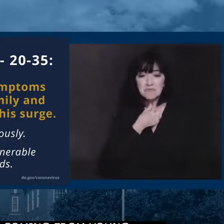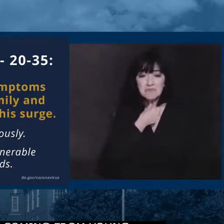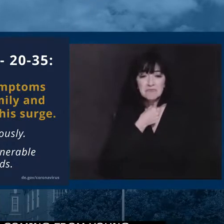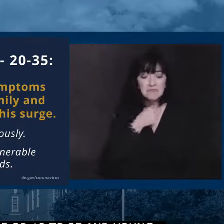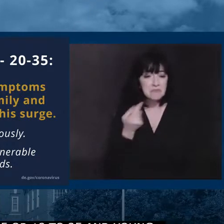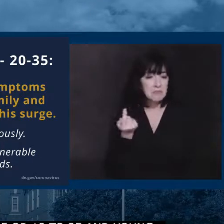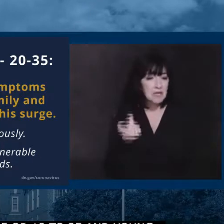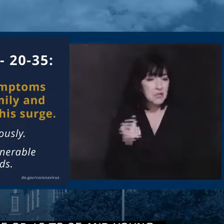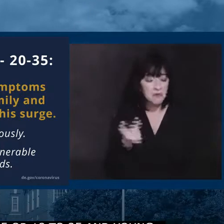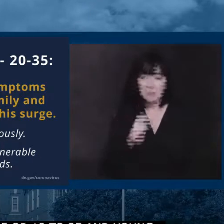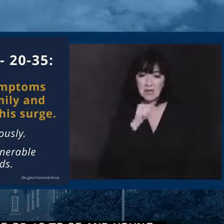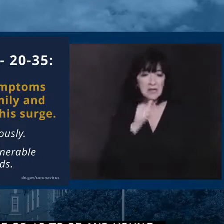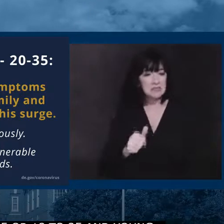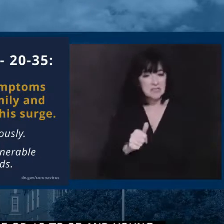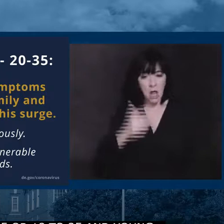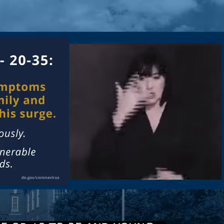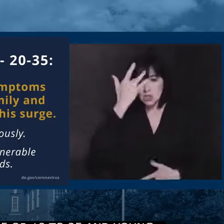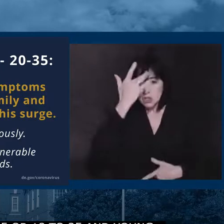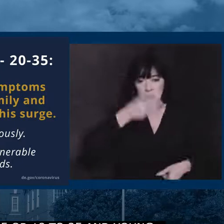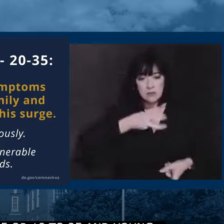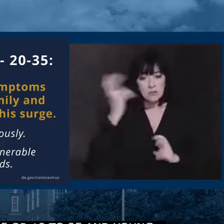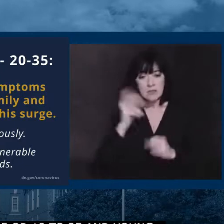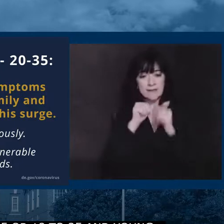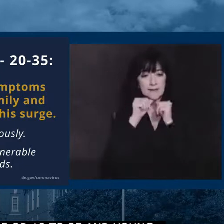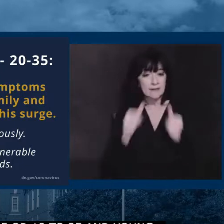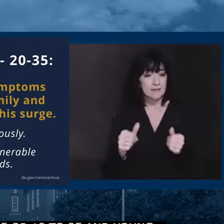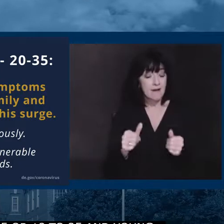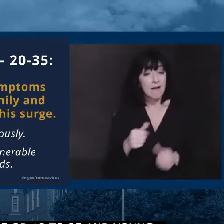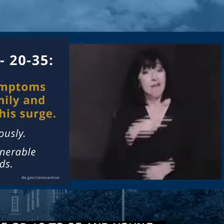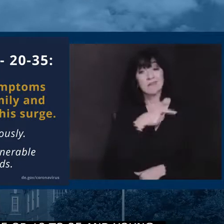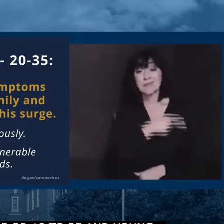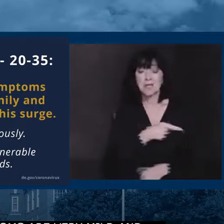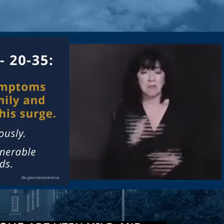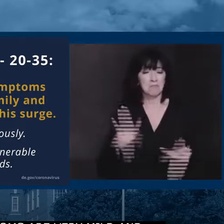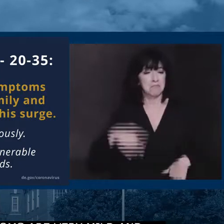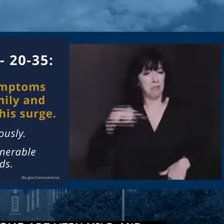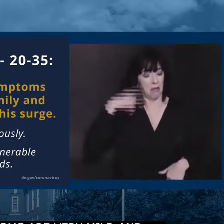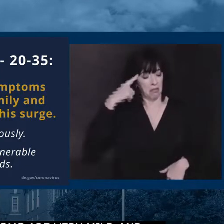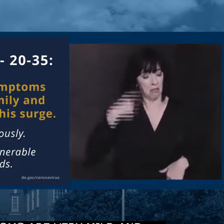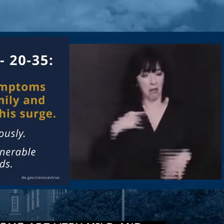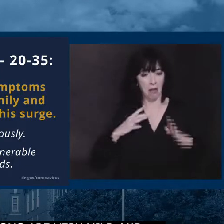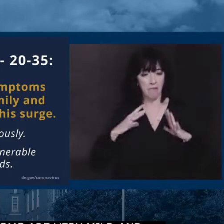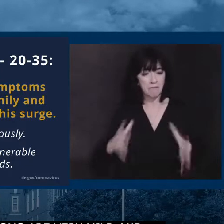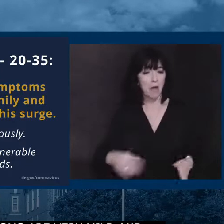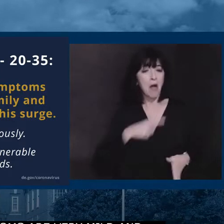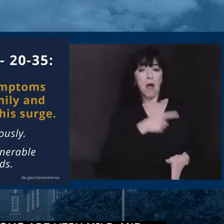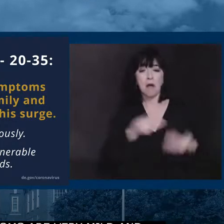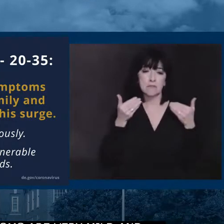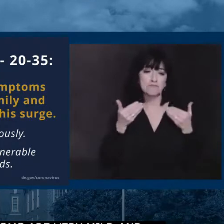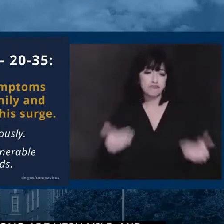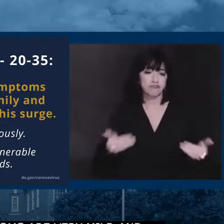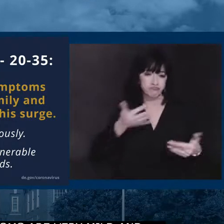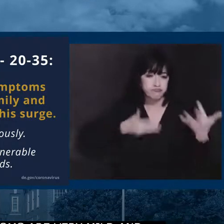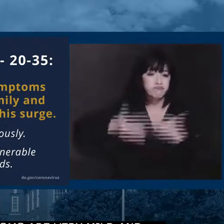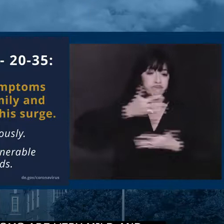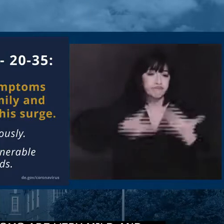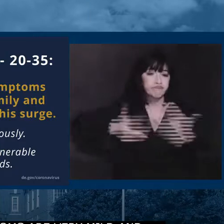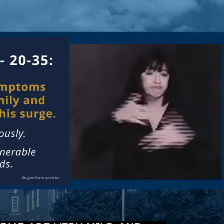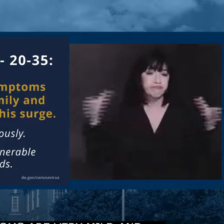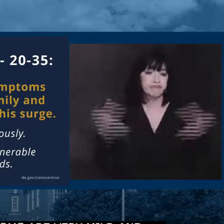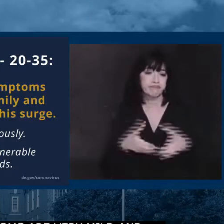And so they're actually the ones that are passing the virus on to family members and friends that they're